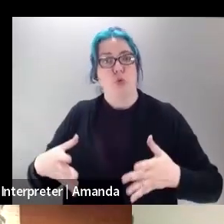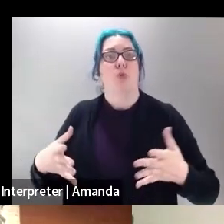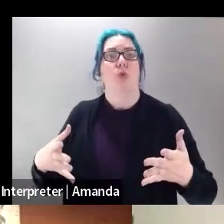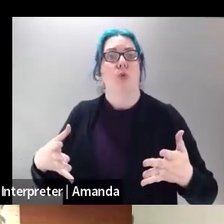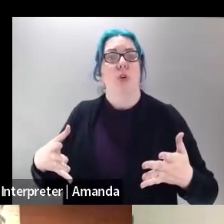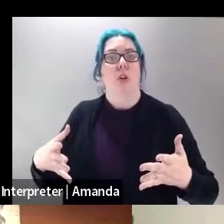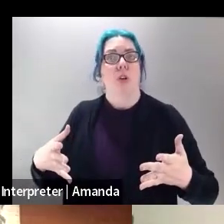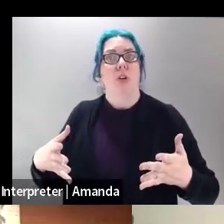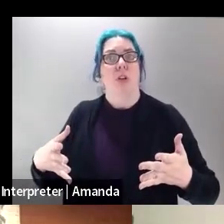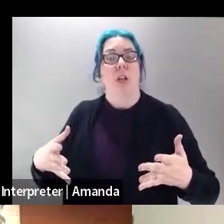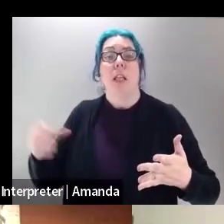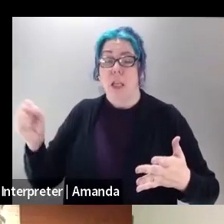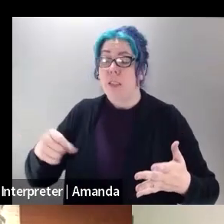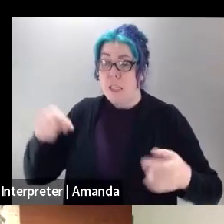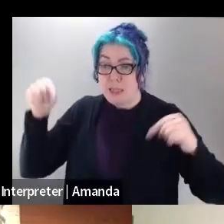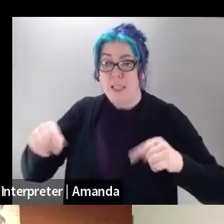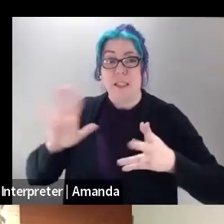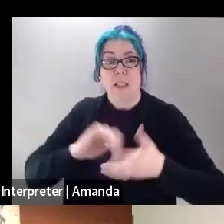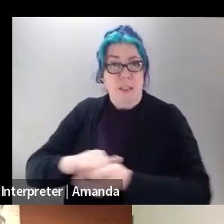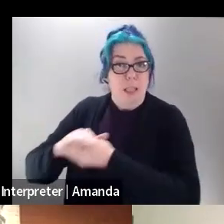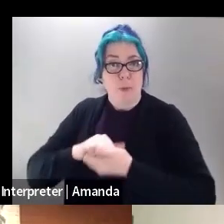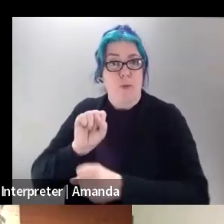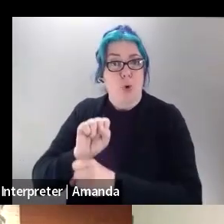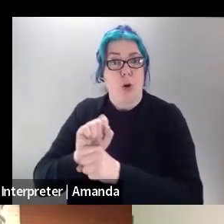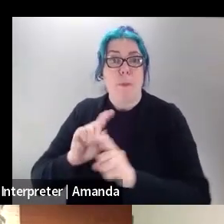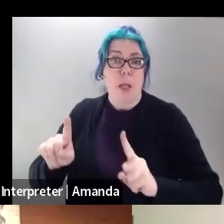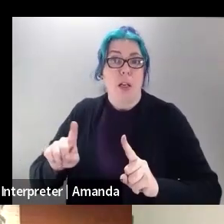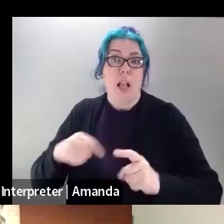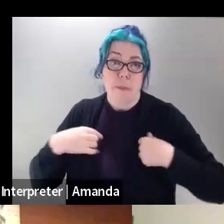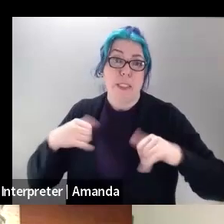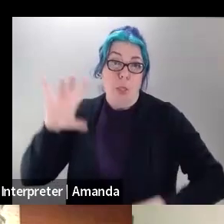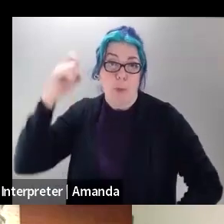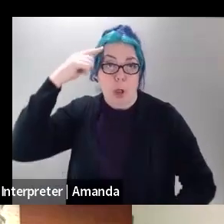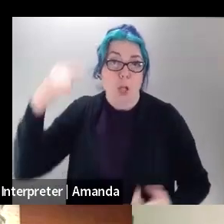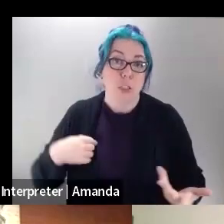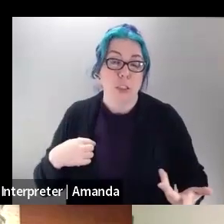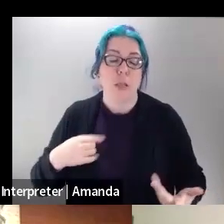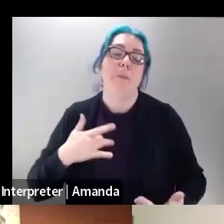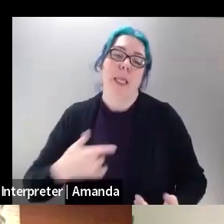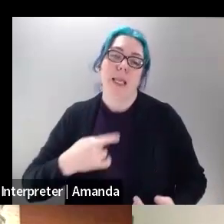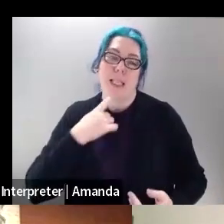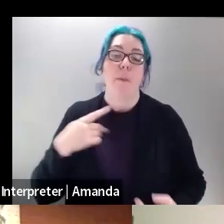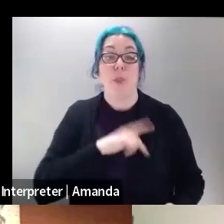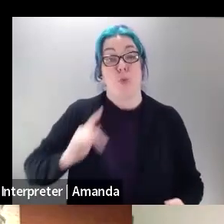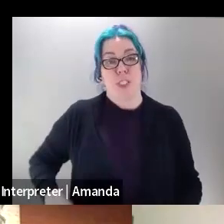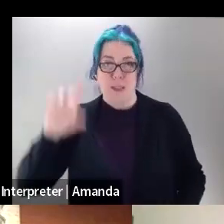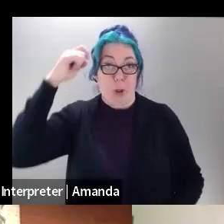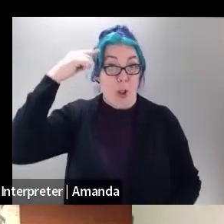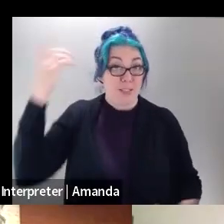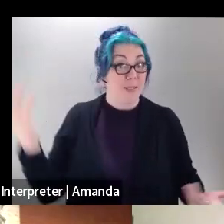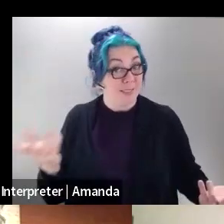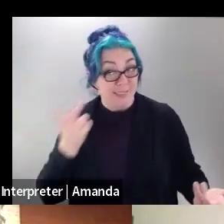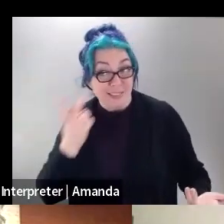democratic. Like, I am still the princess boss, or at least that's the way I frame it. And then they laugh and they chuckle and they go, see, it's like, it's